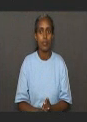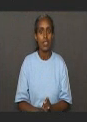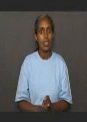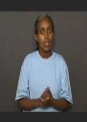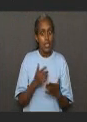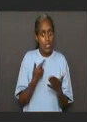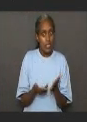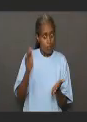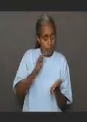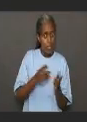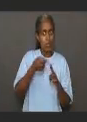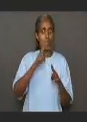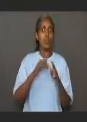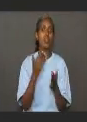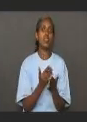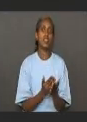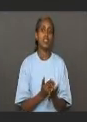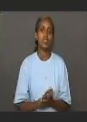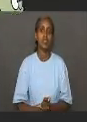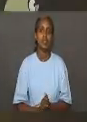Let's get back to our lesson.